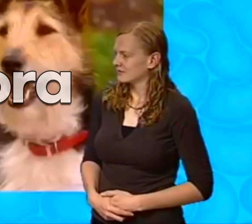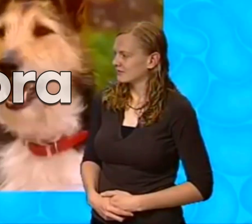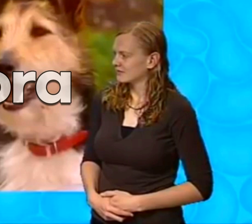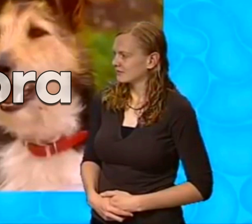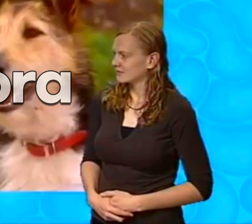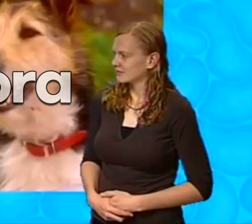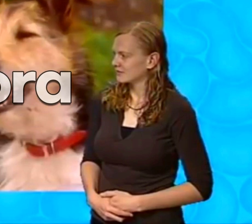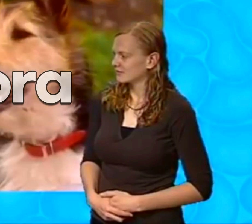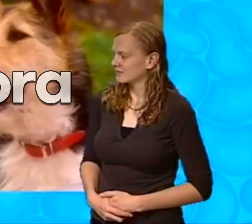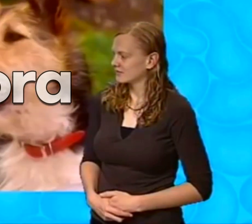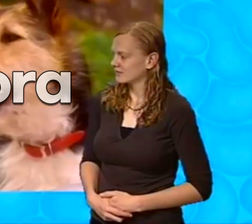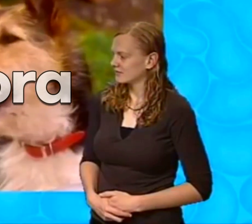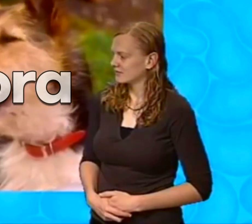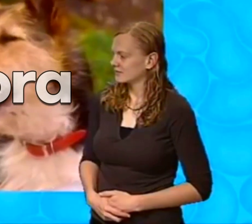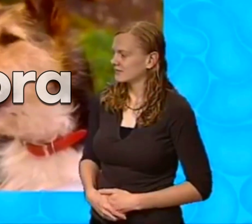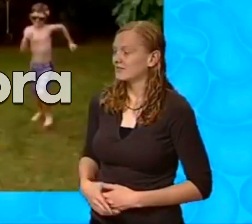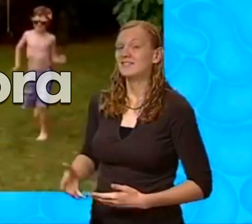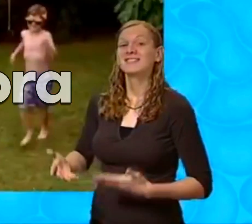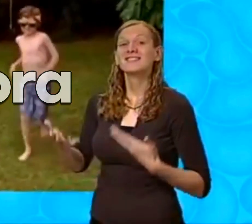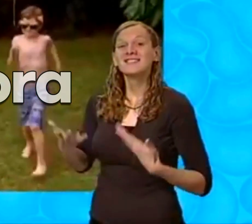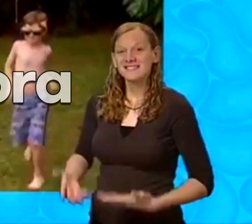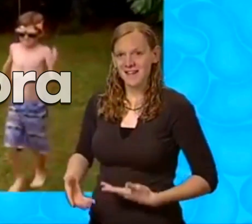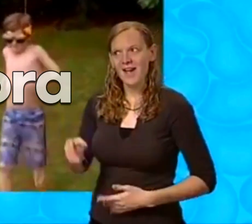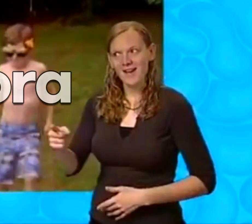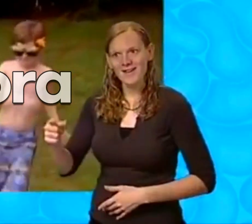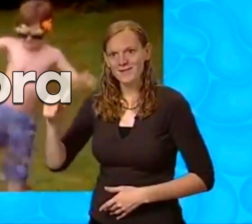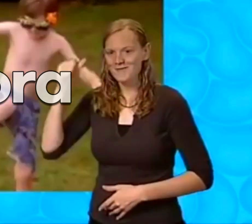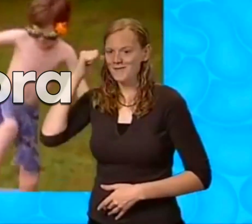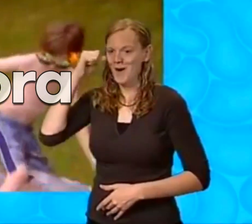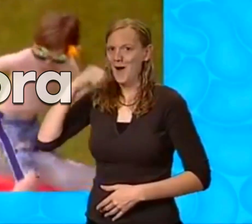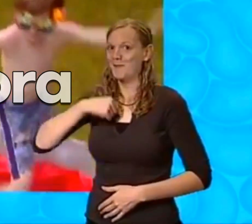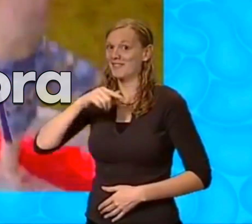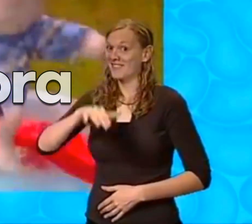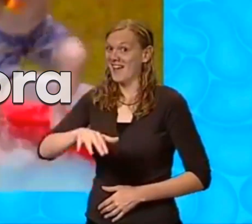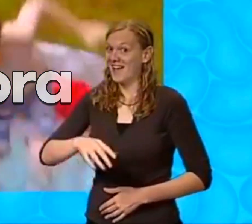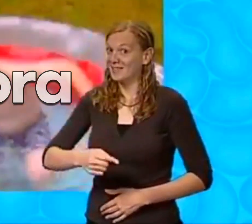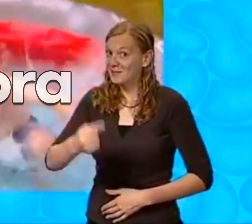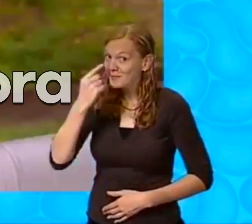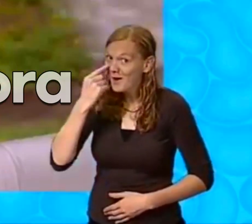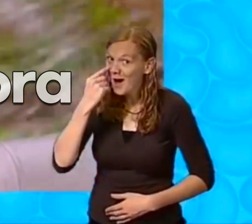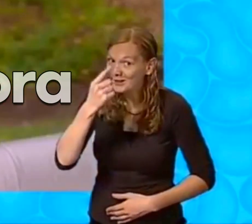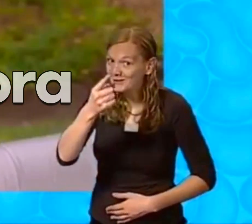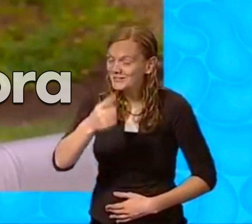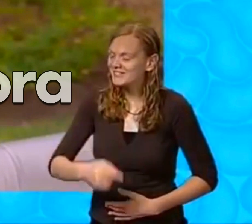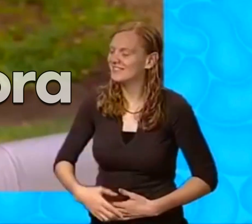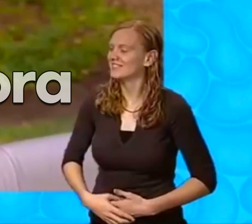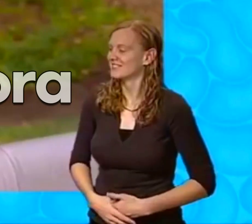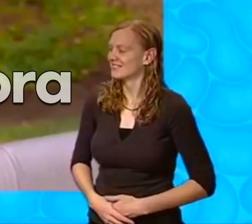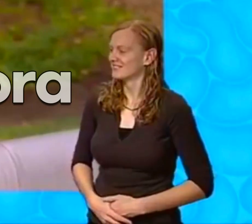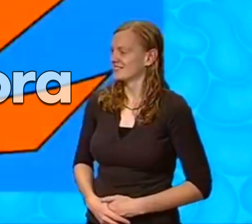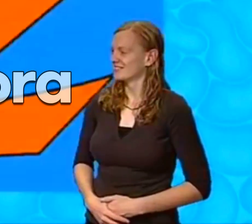And now, he always takes notice of me. Watch out!